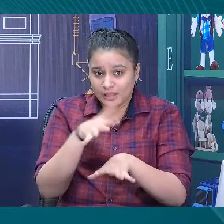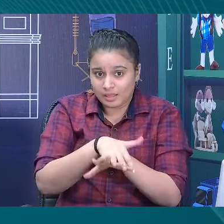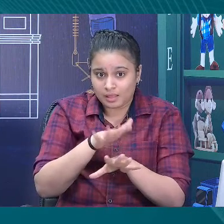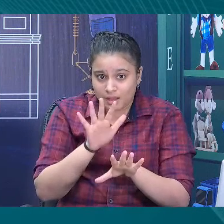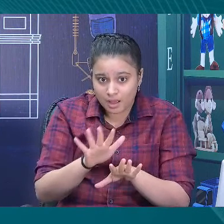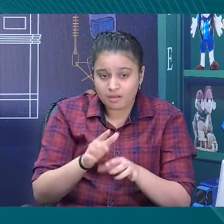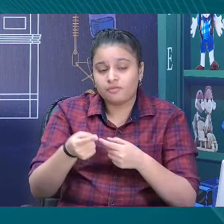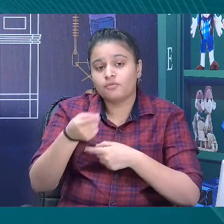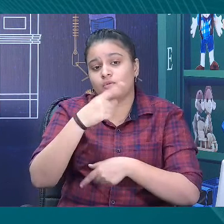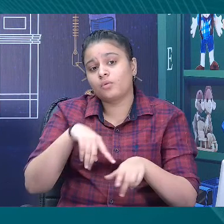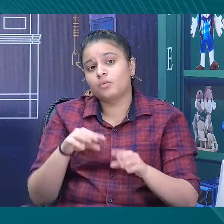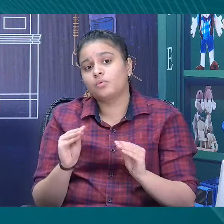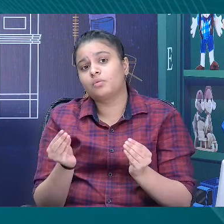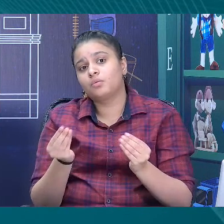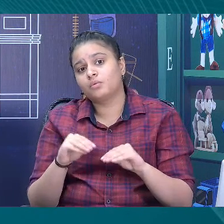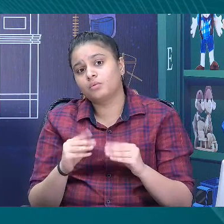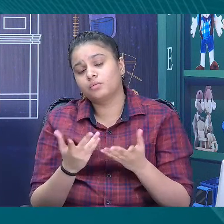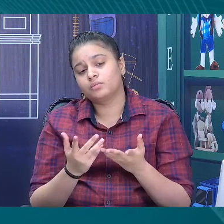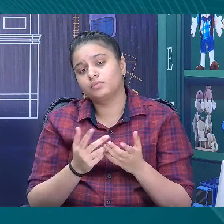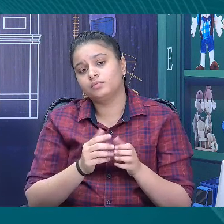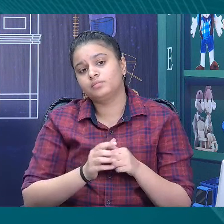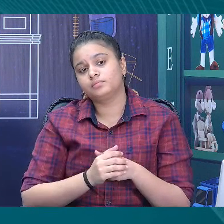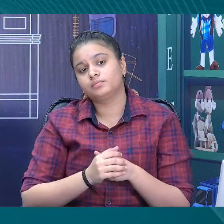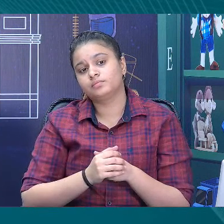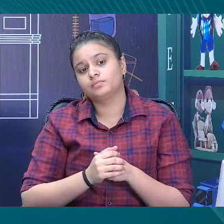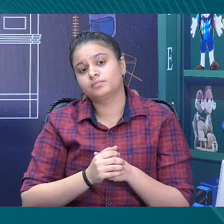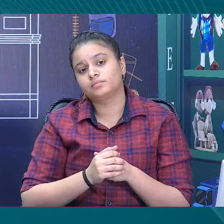or the